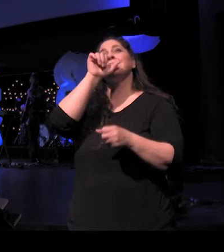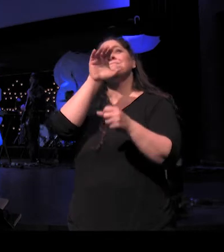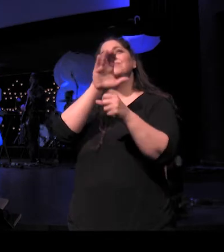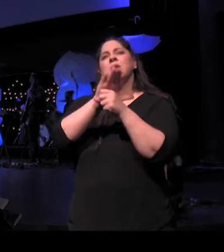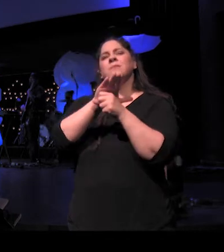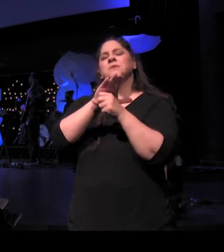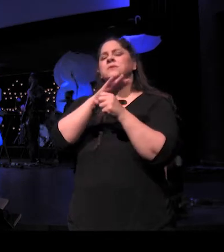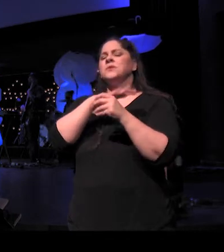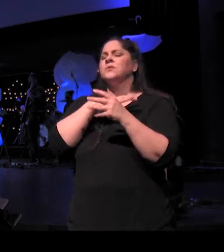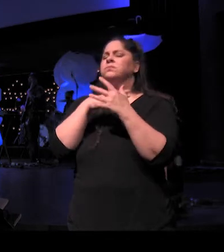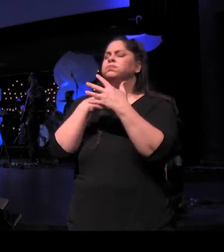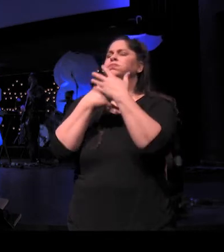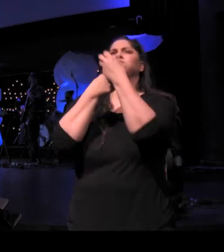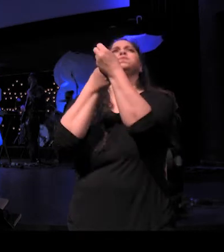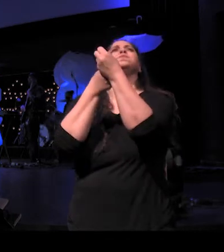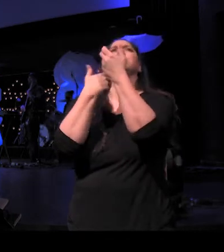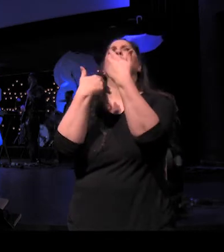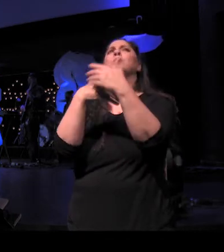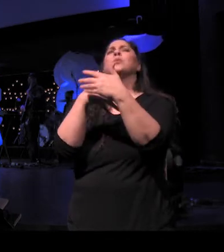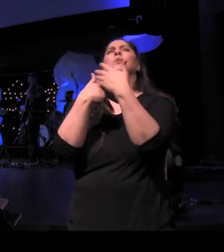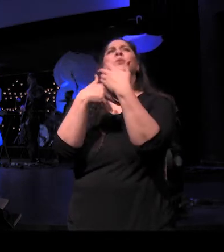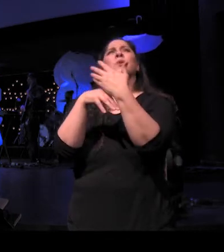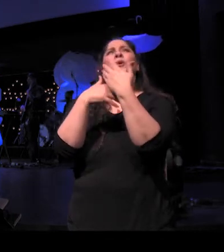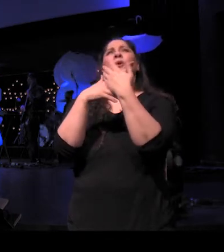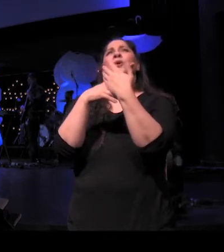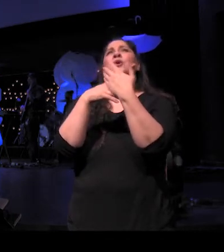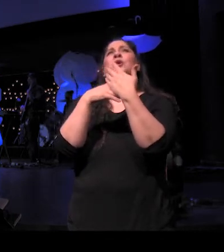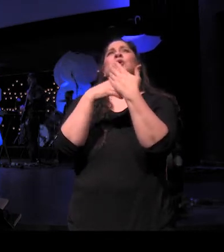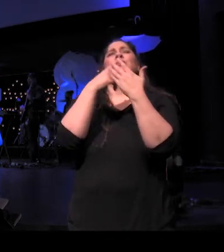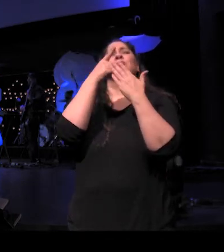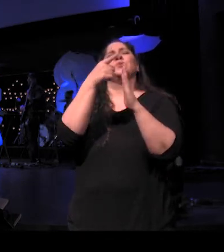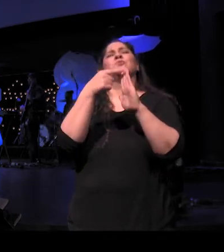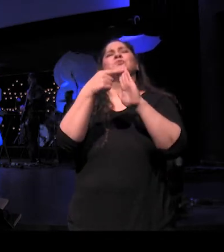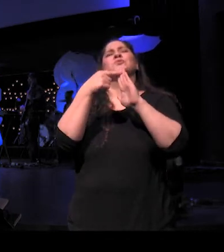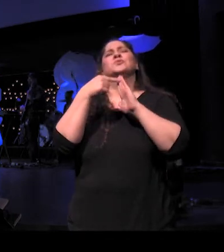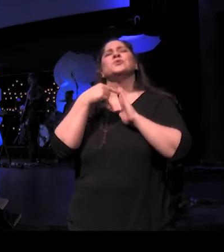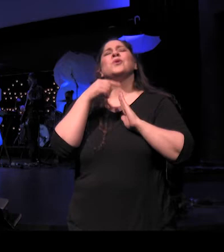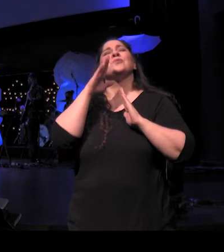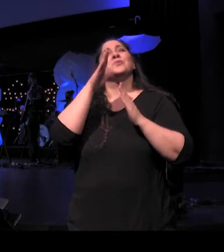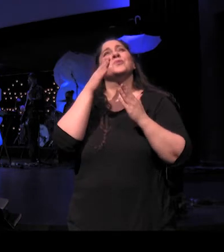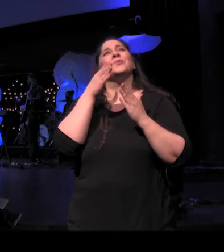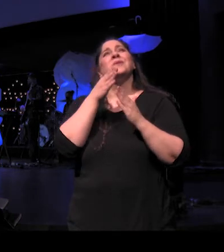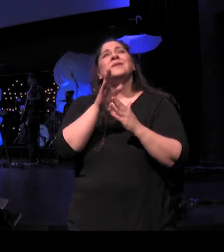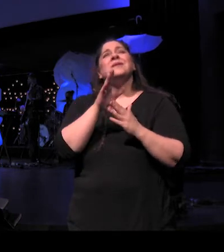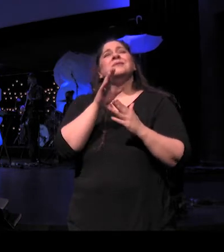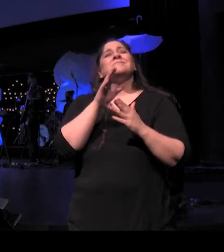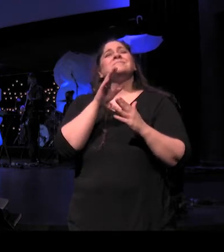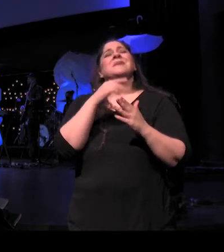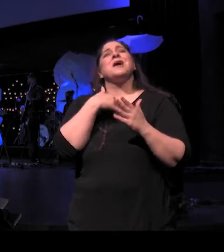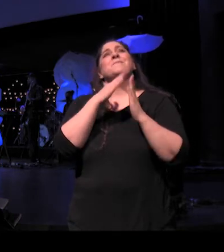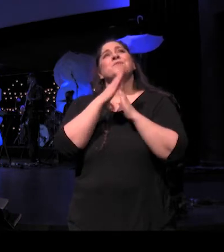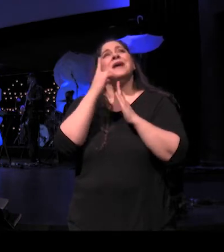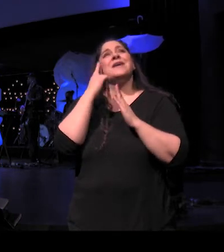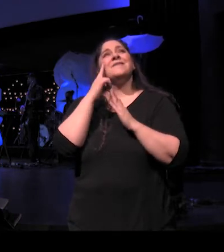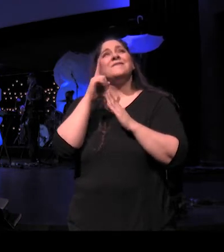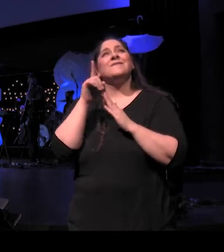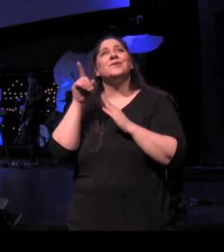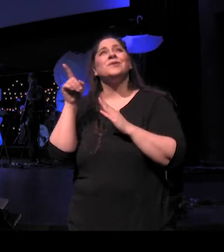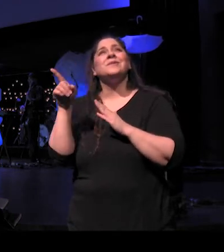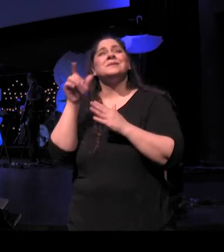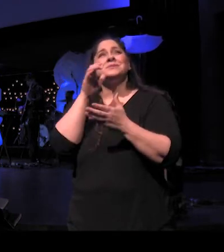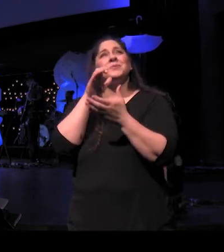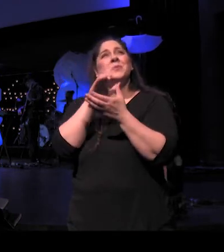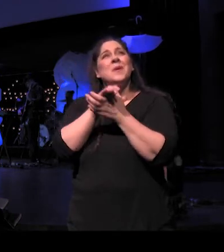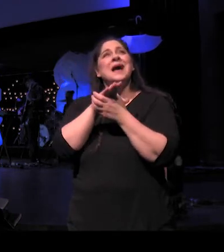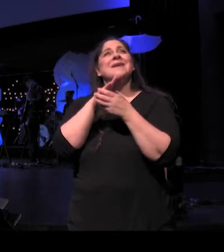And God, it's where you show up in such a special way. And so I pray for Elda. I pray for her children and their